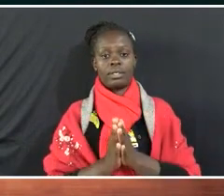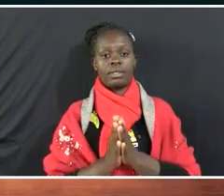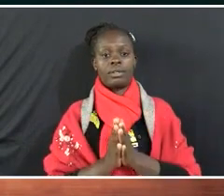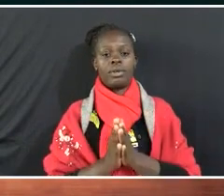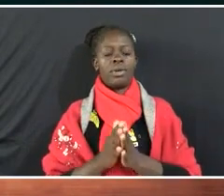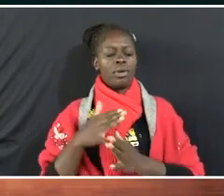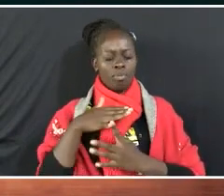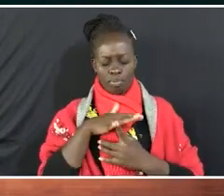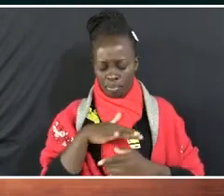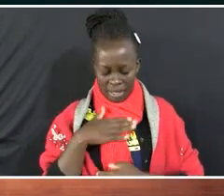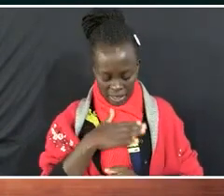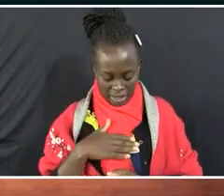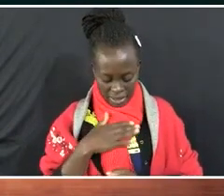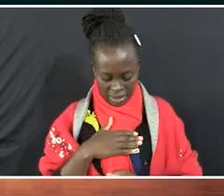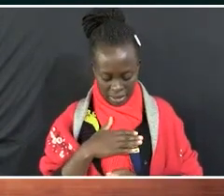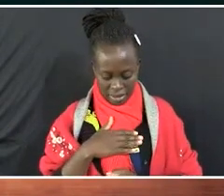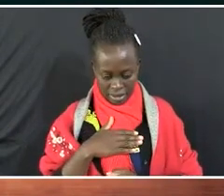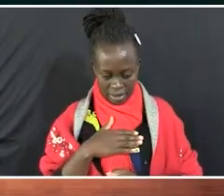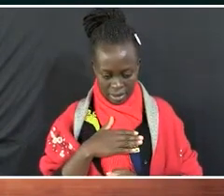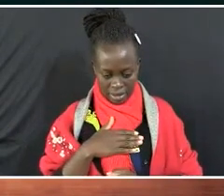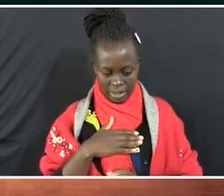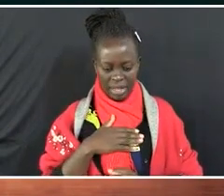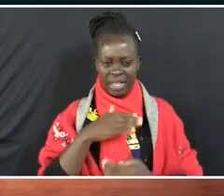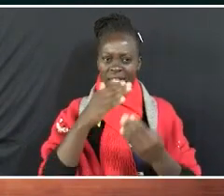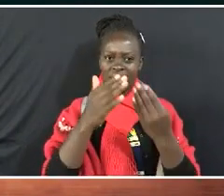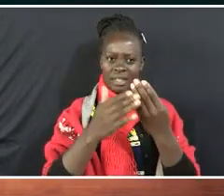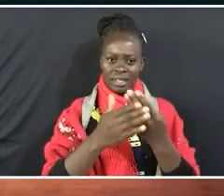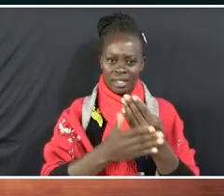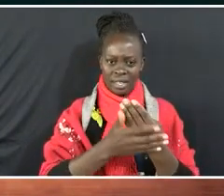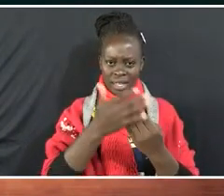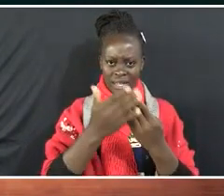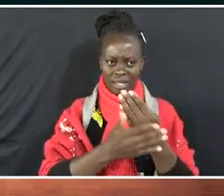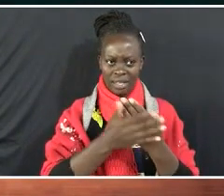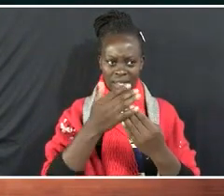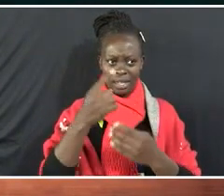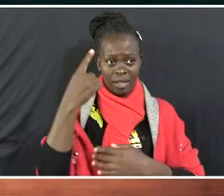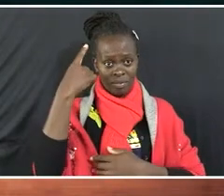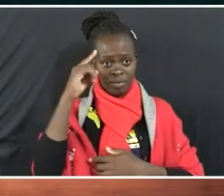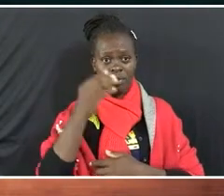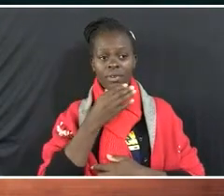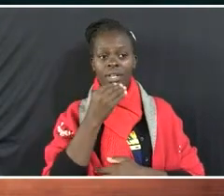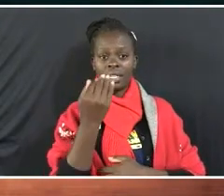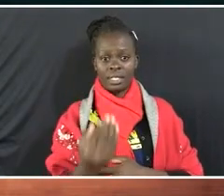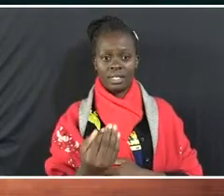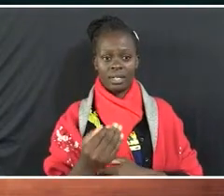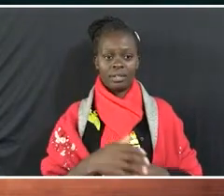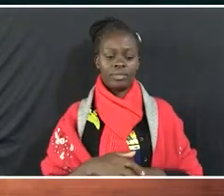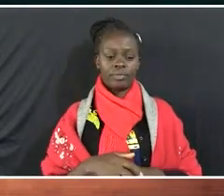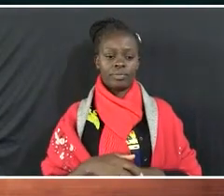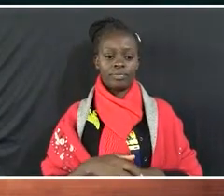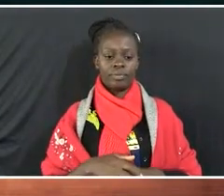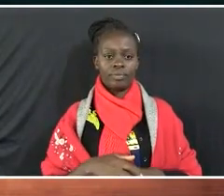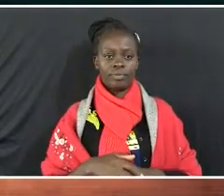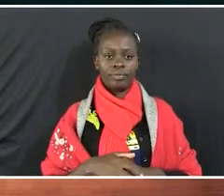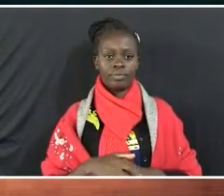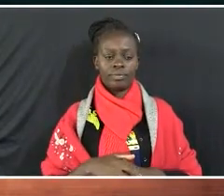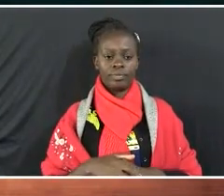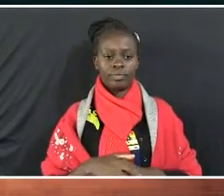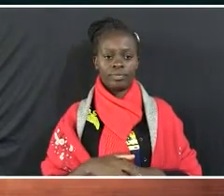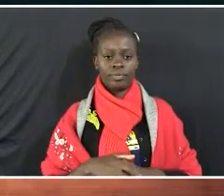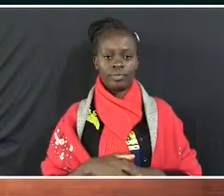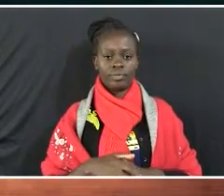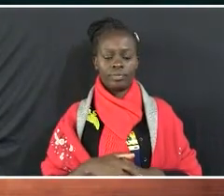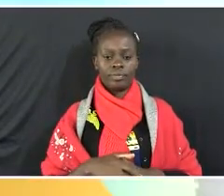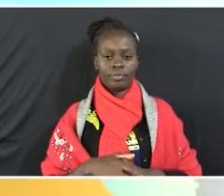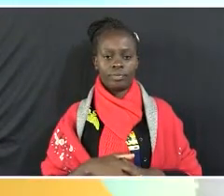deal gently for my sake with a young man, even Absalom. Now listen to